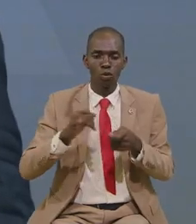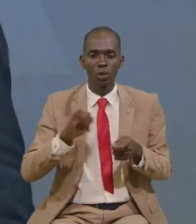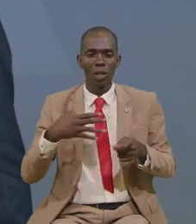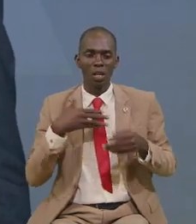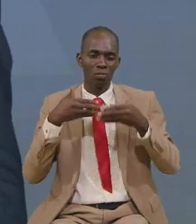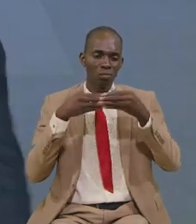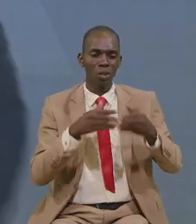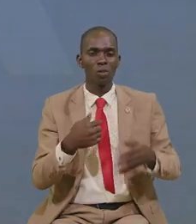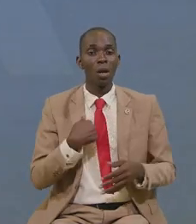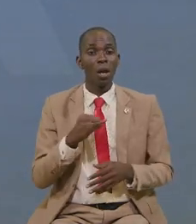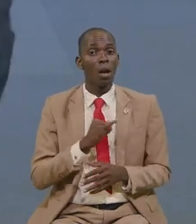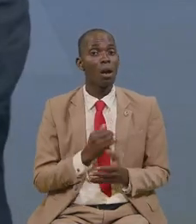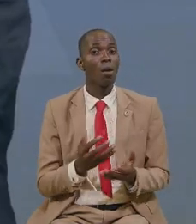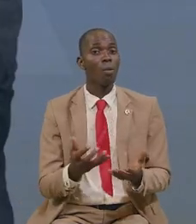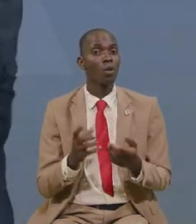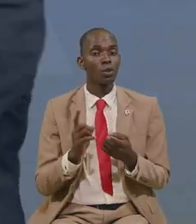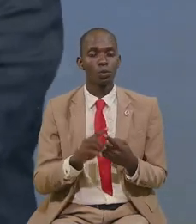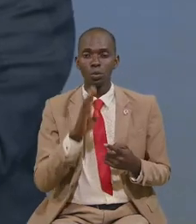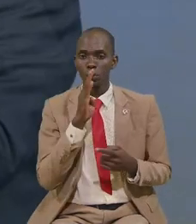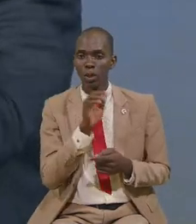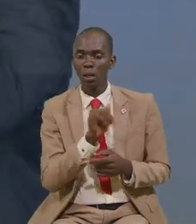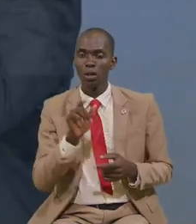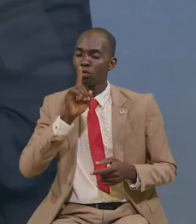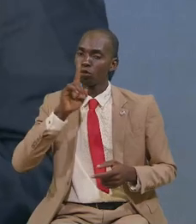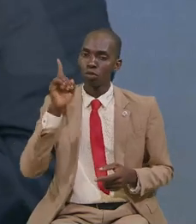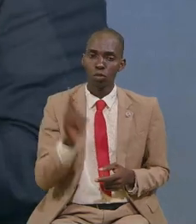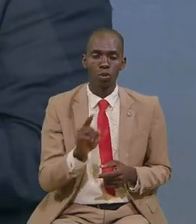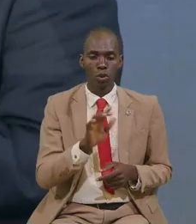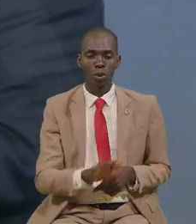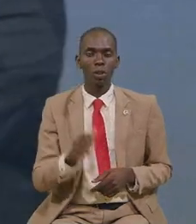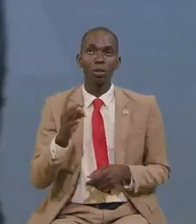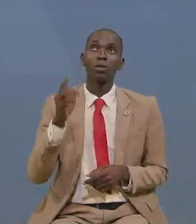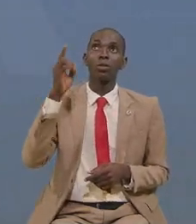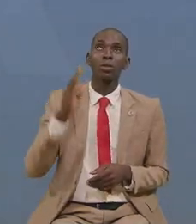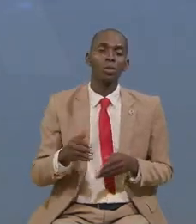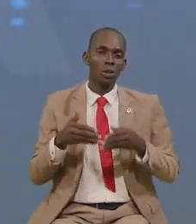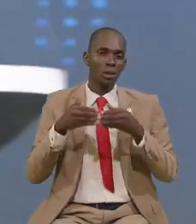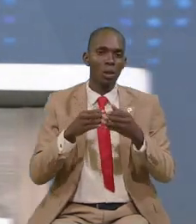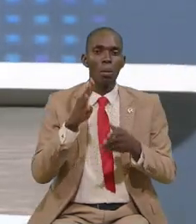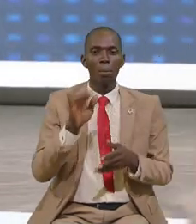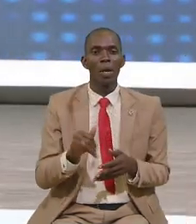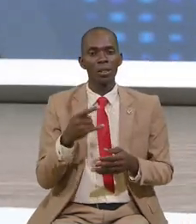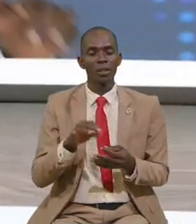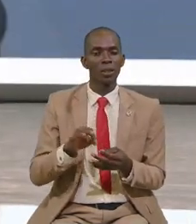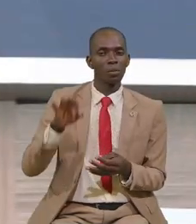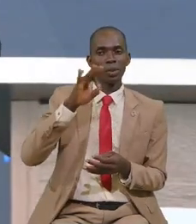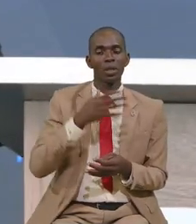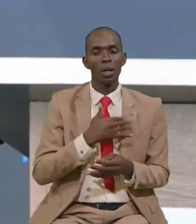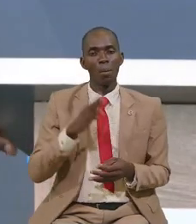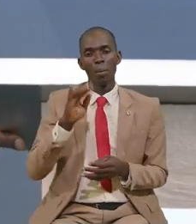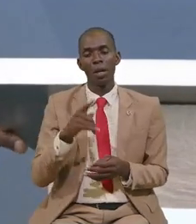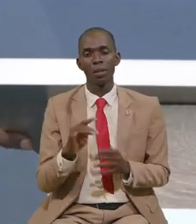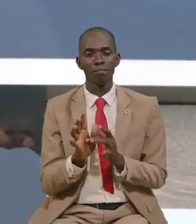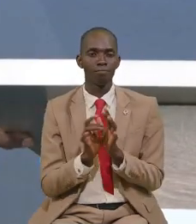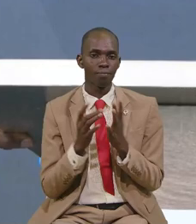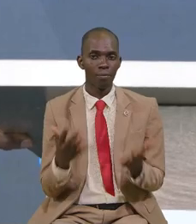a real child of God, guided, controlled by the Spirit and by the Scripture. It